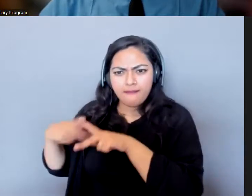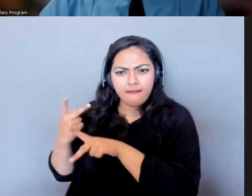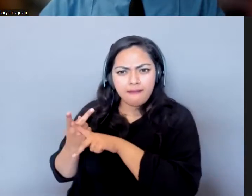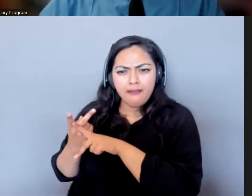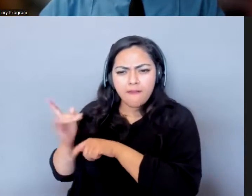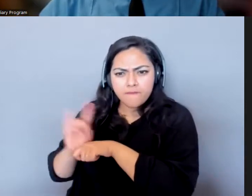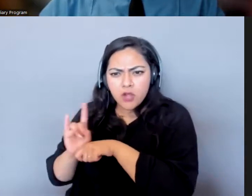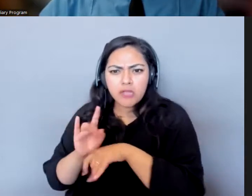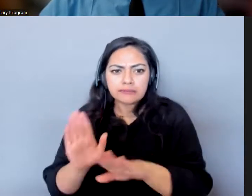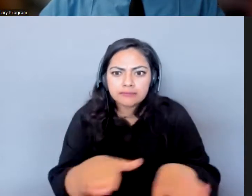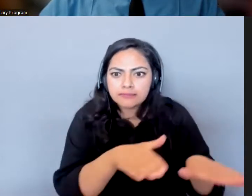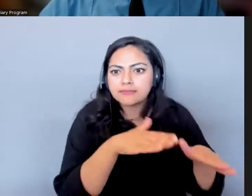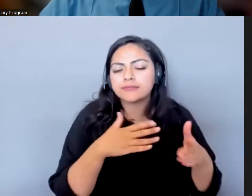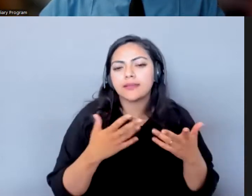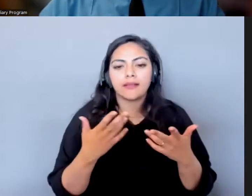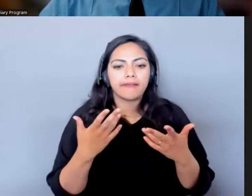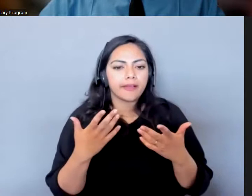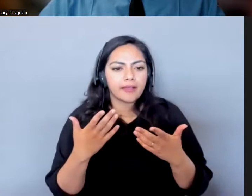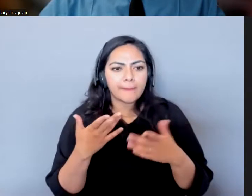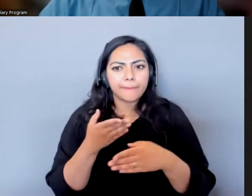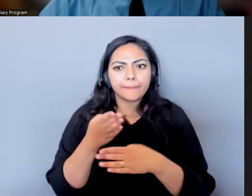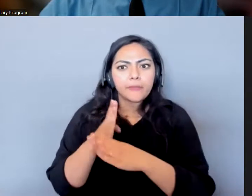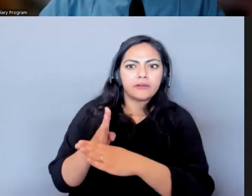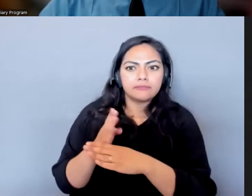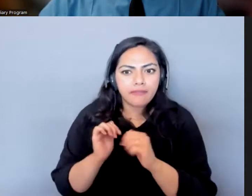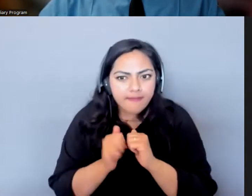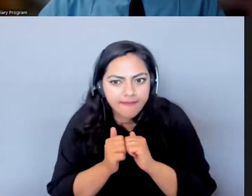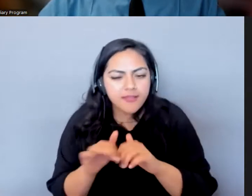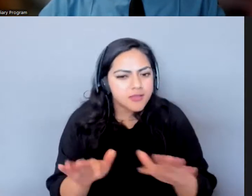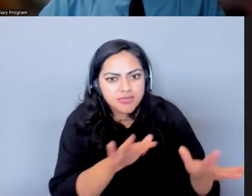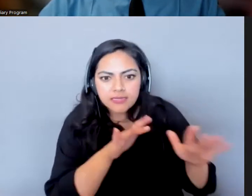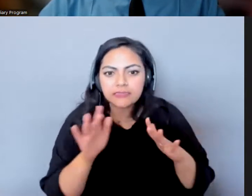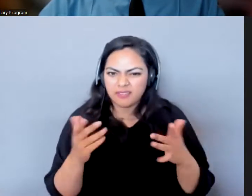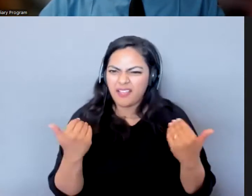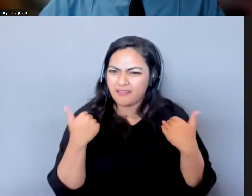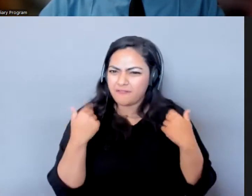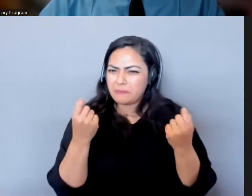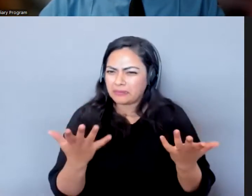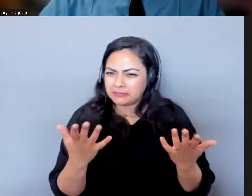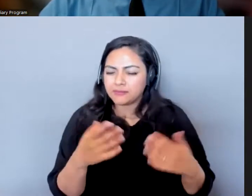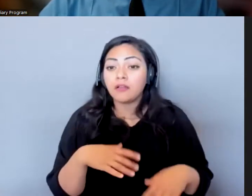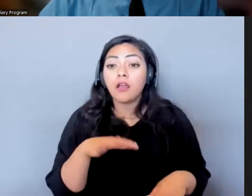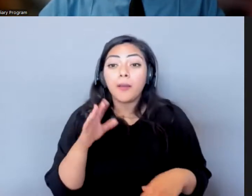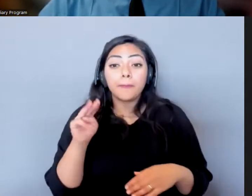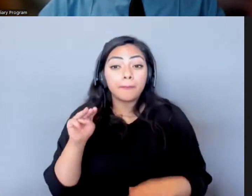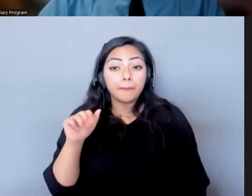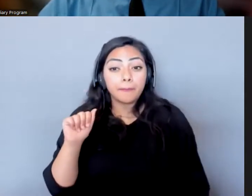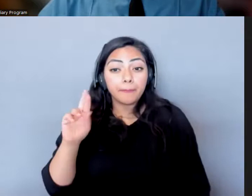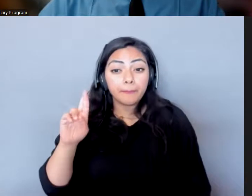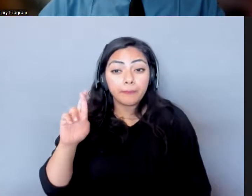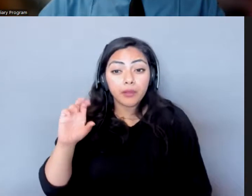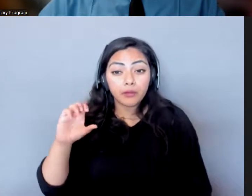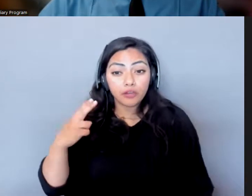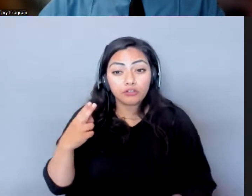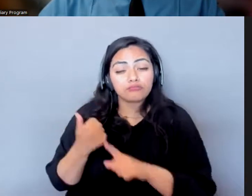there's many different things that happen throughout, like in March, is Fraud Prevention Month. So there's lots of,